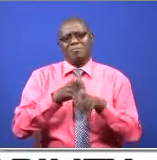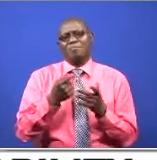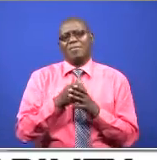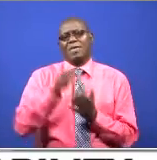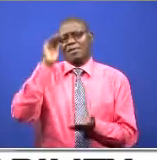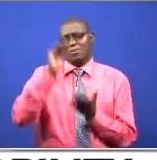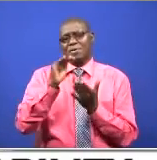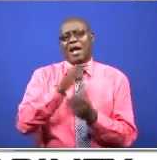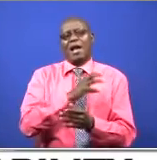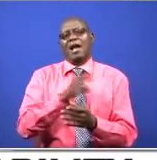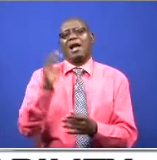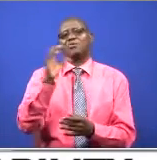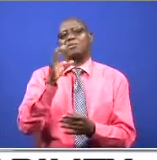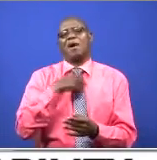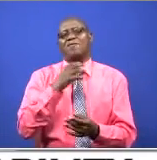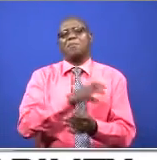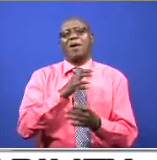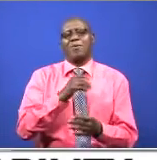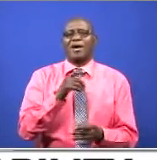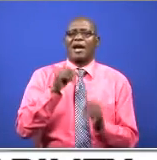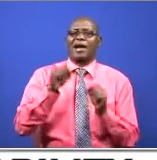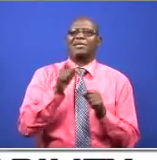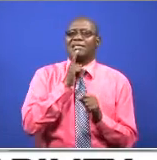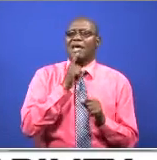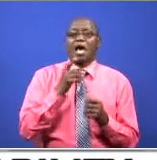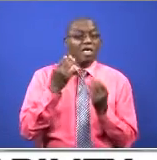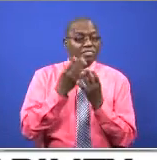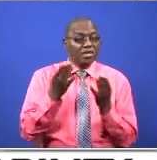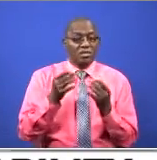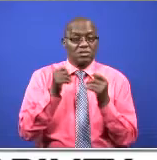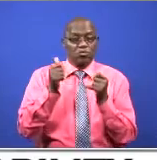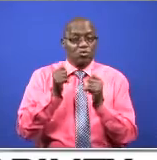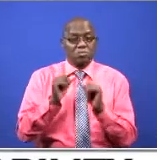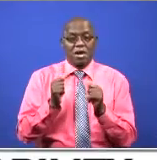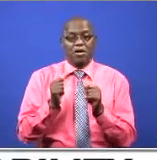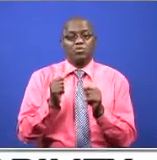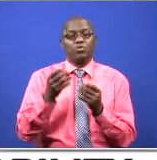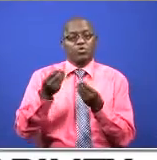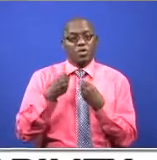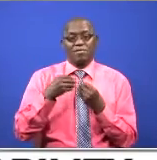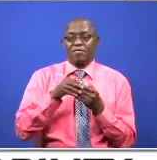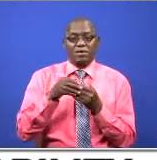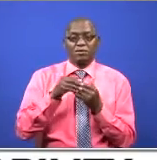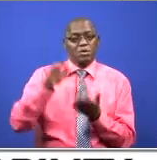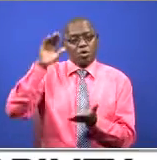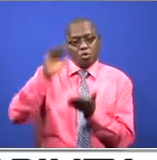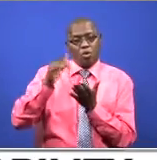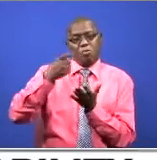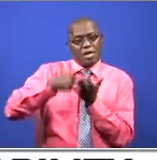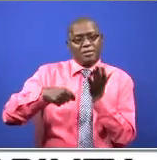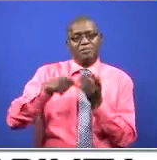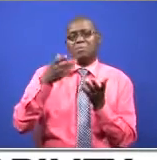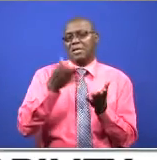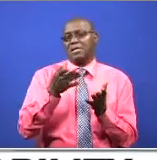power. Mm-hmm. They are able to say, you know what, things are not very good. Give me time, give me flexibility, give me a lower price. Mm-hmm. So it's a great